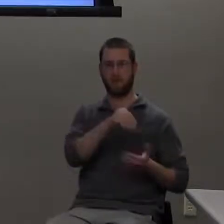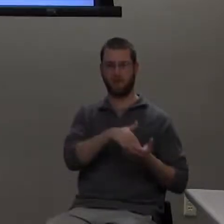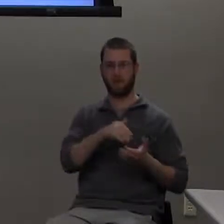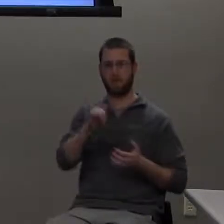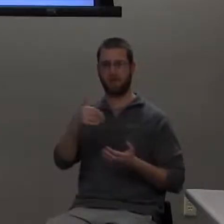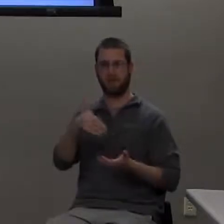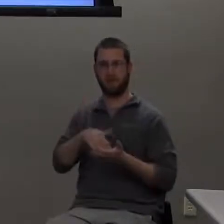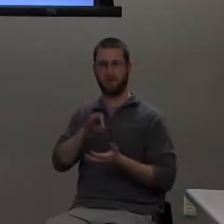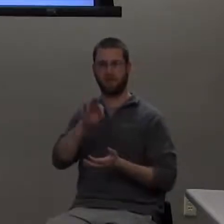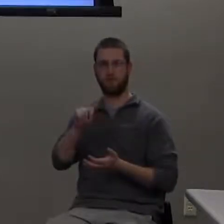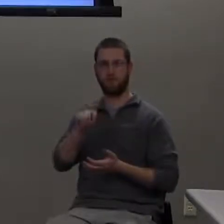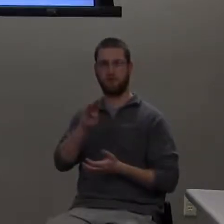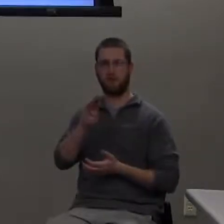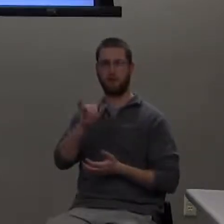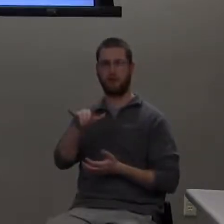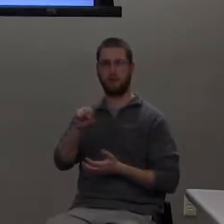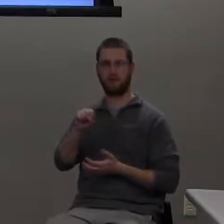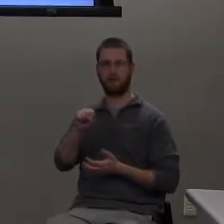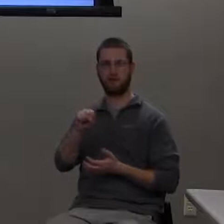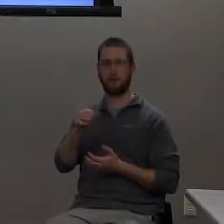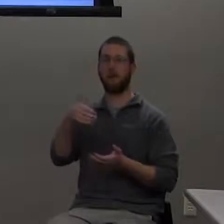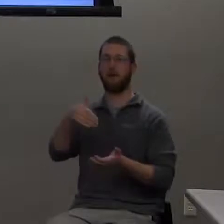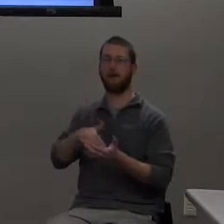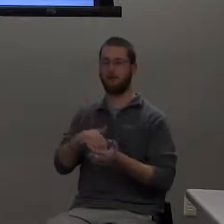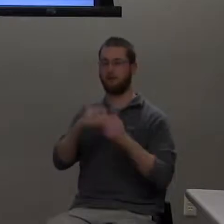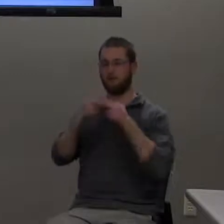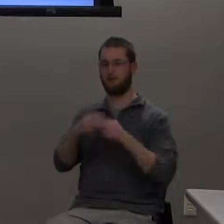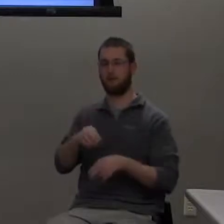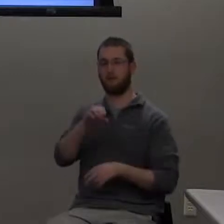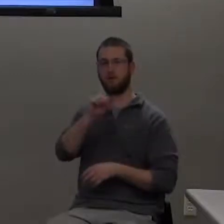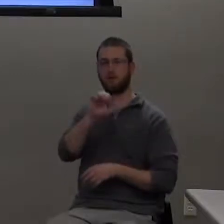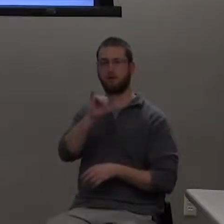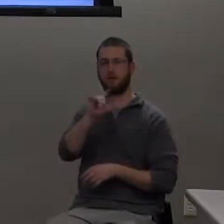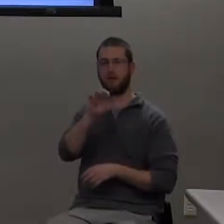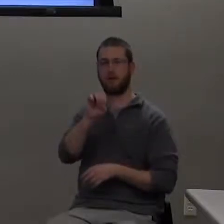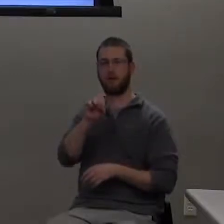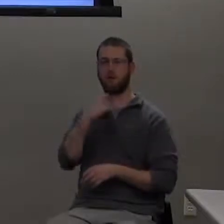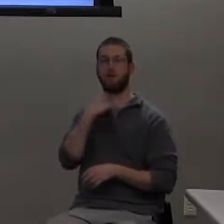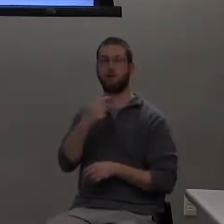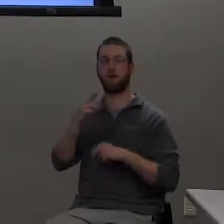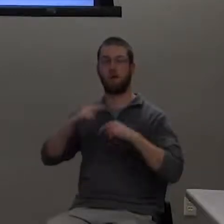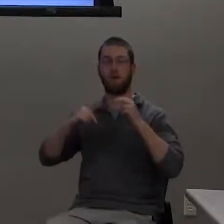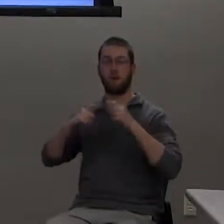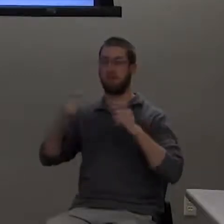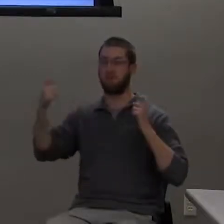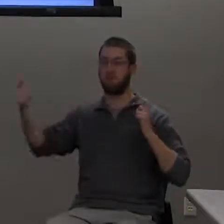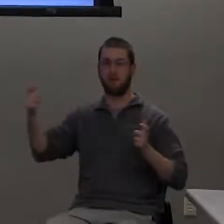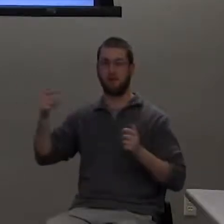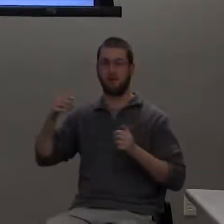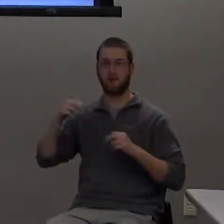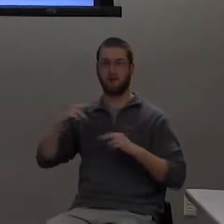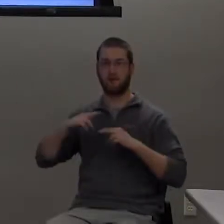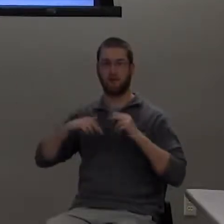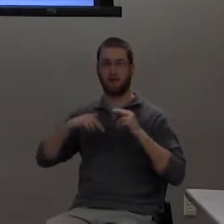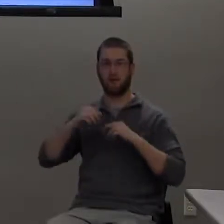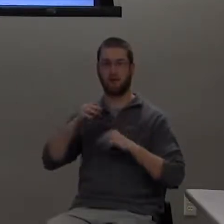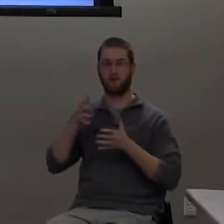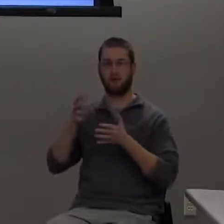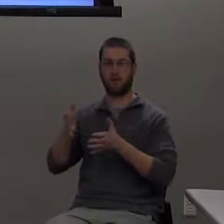bays. Once again, it's scale. I will not sit here and tell you to go build a half million square foot building. That's probably going to sit here